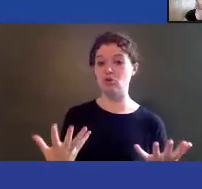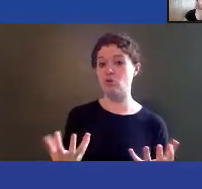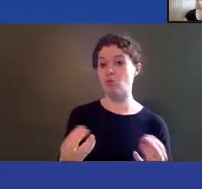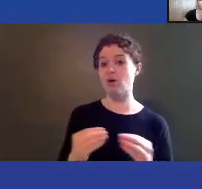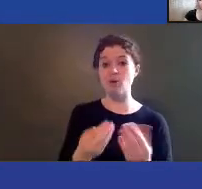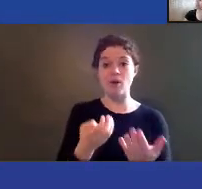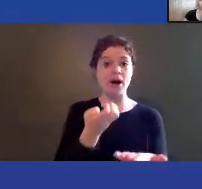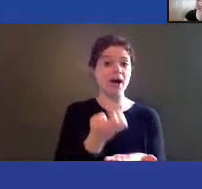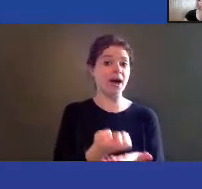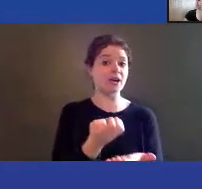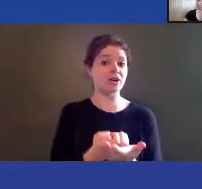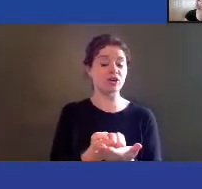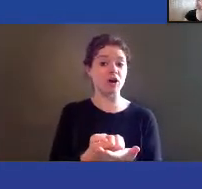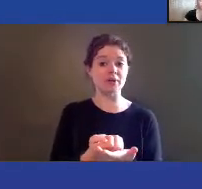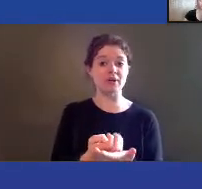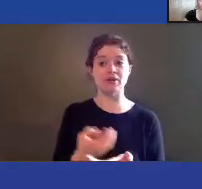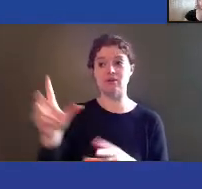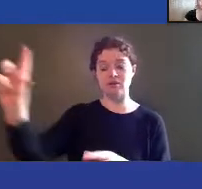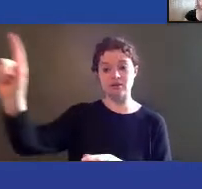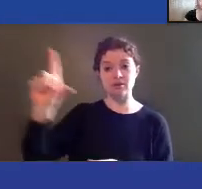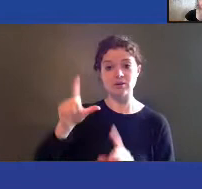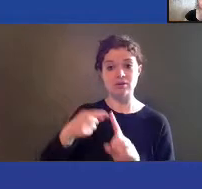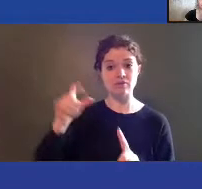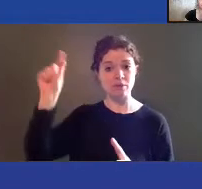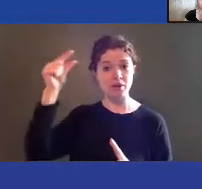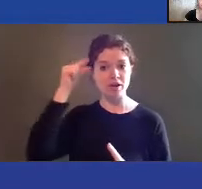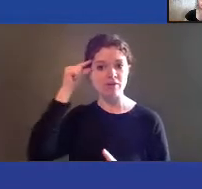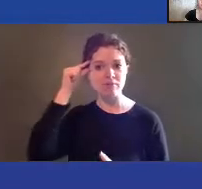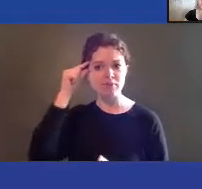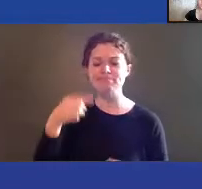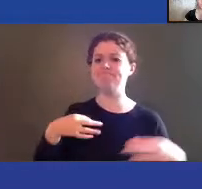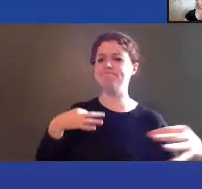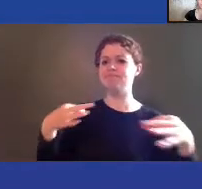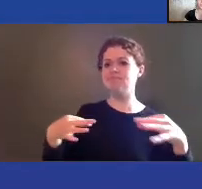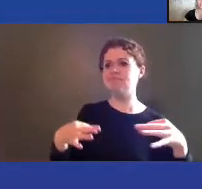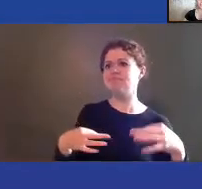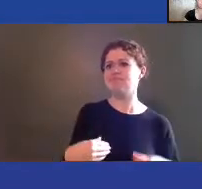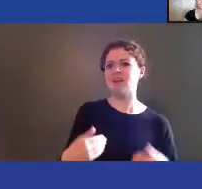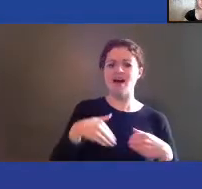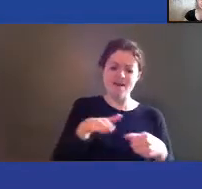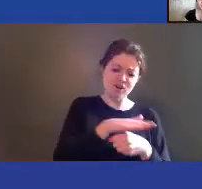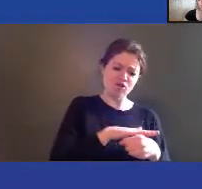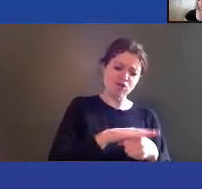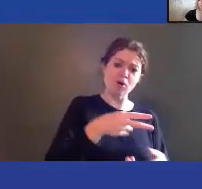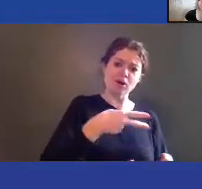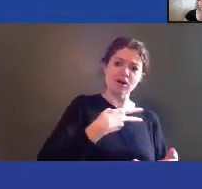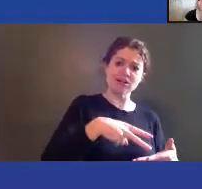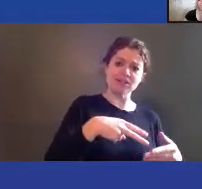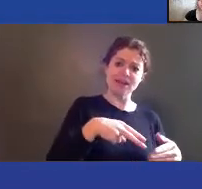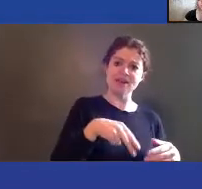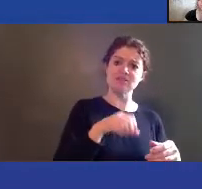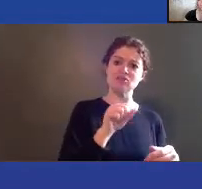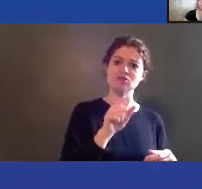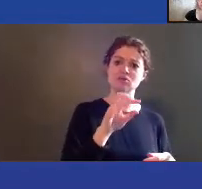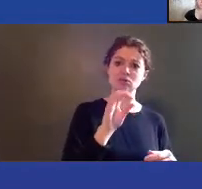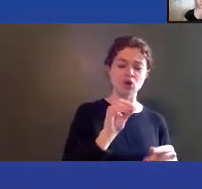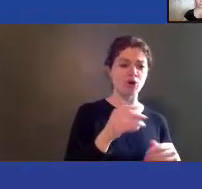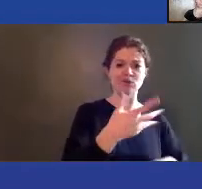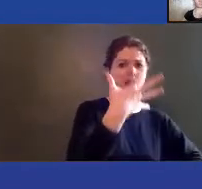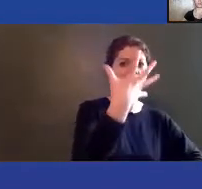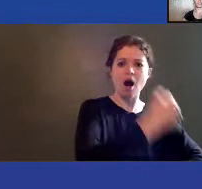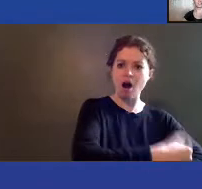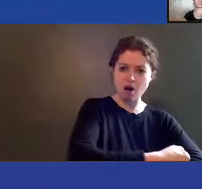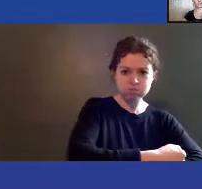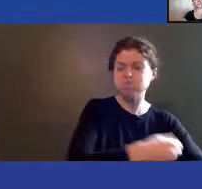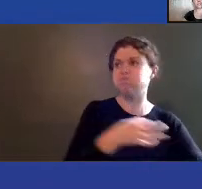the COVID-related closure of a local dance studio in your neighborhood, or that many of your colleagues have had to relocate because they